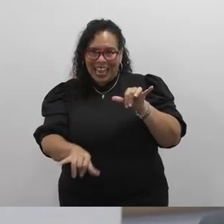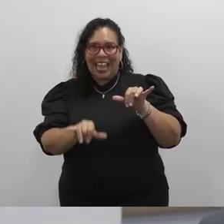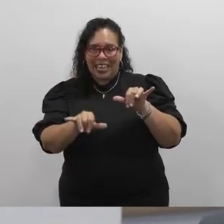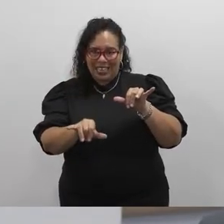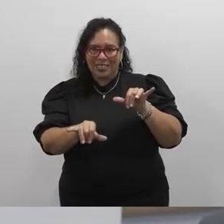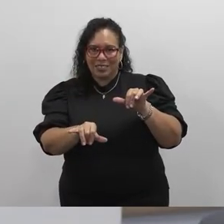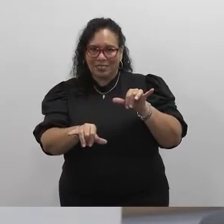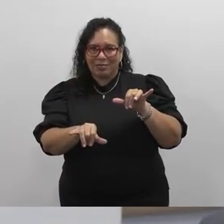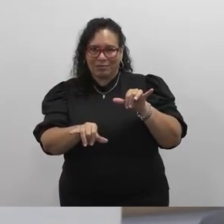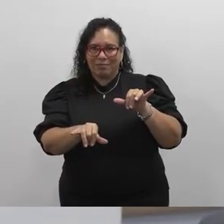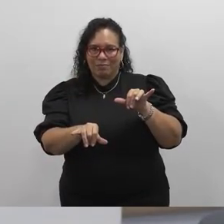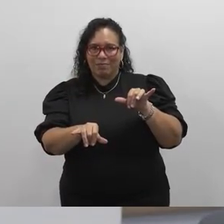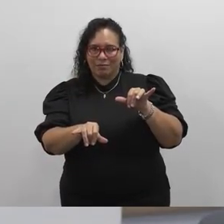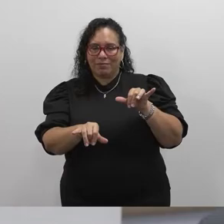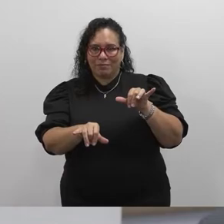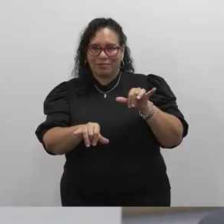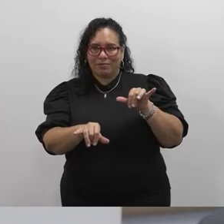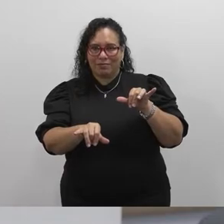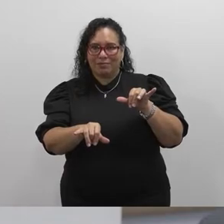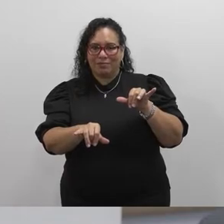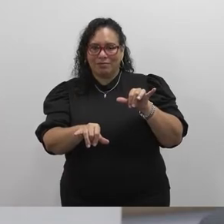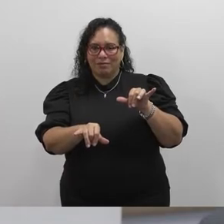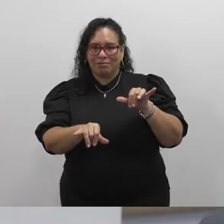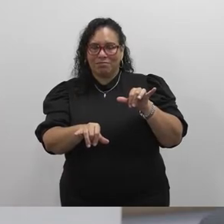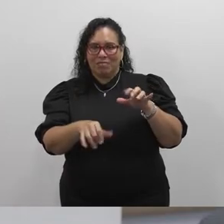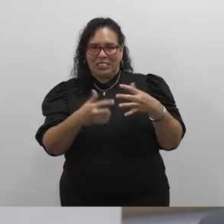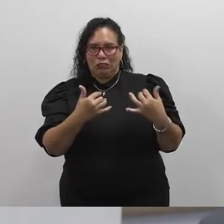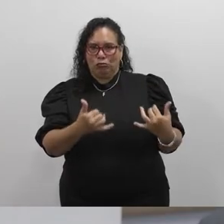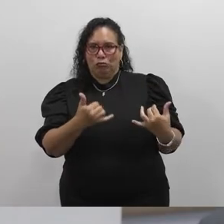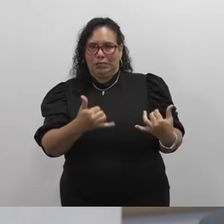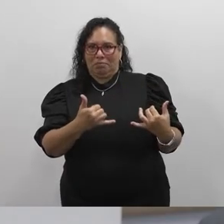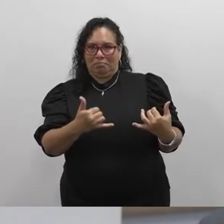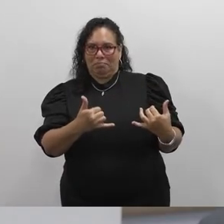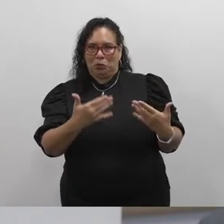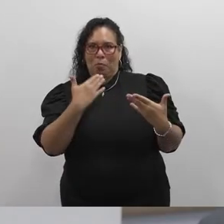of things in the present day. So thank you.